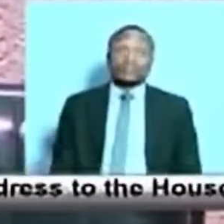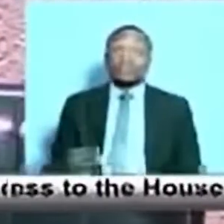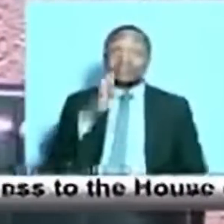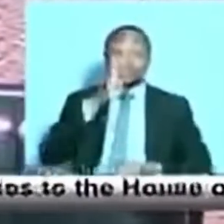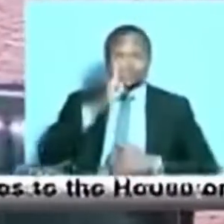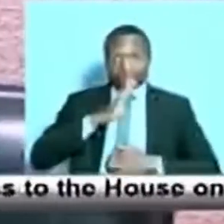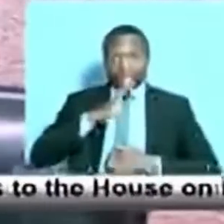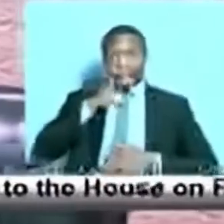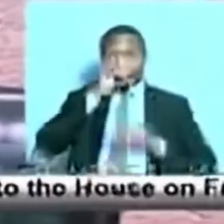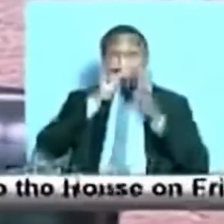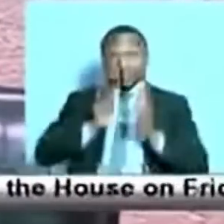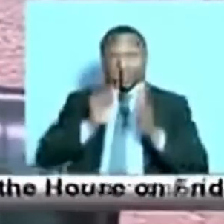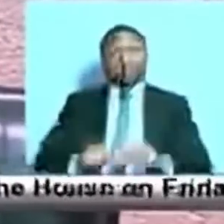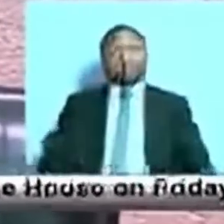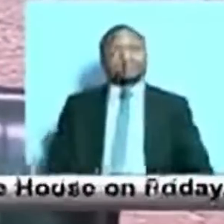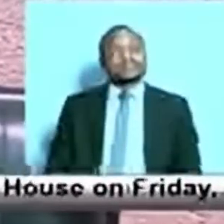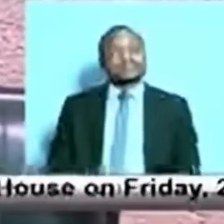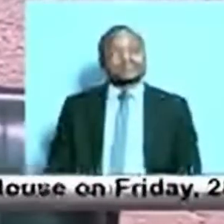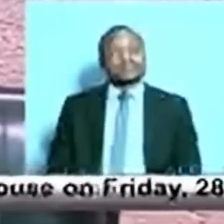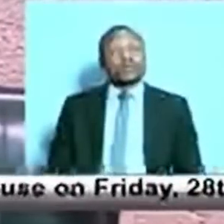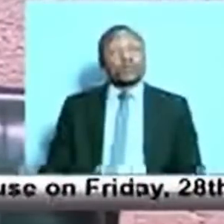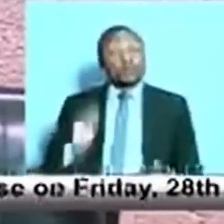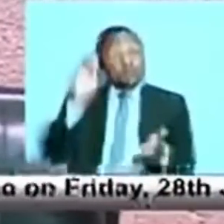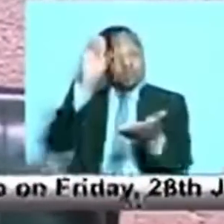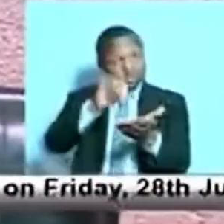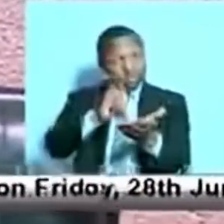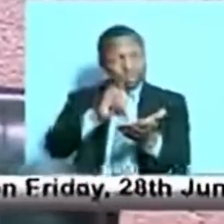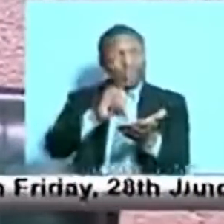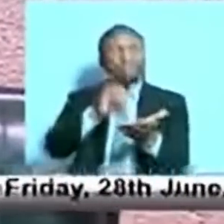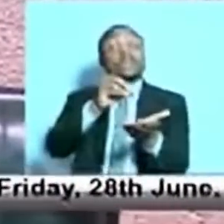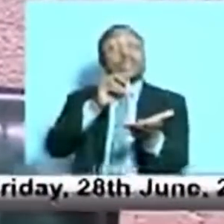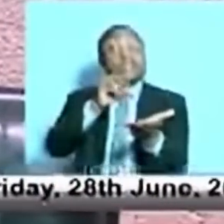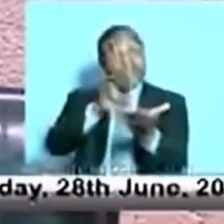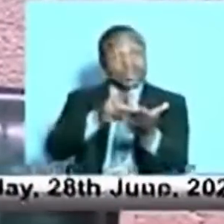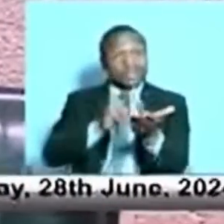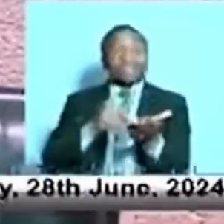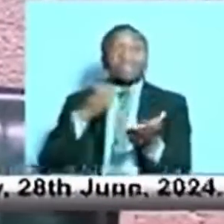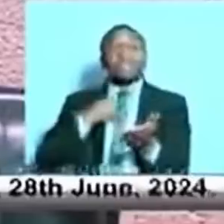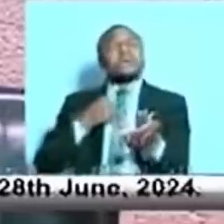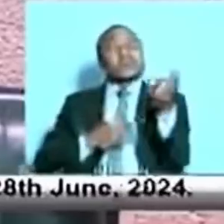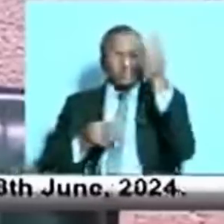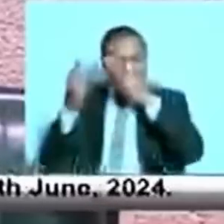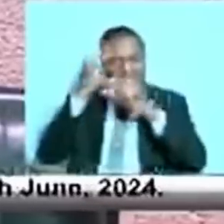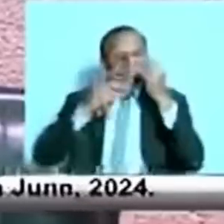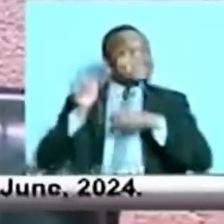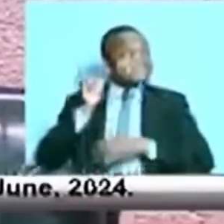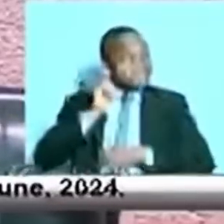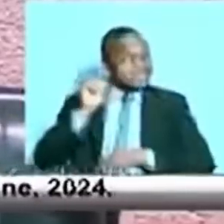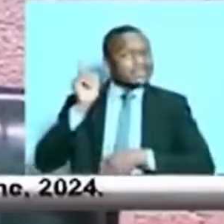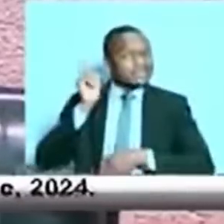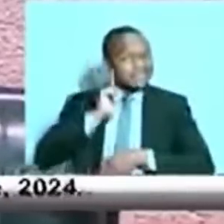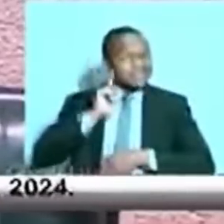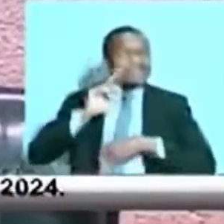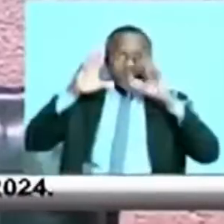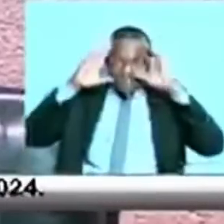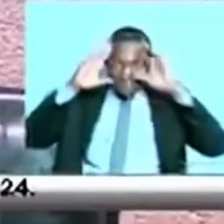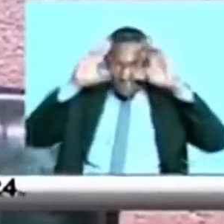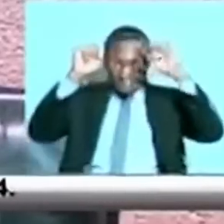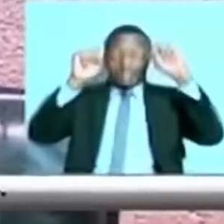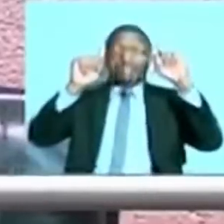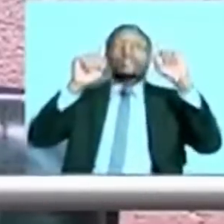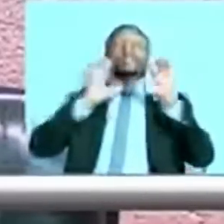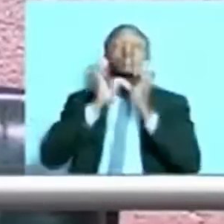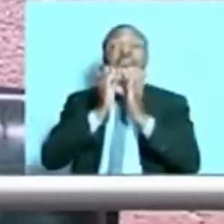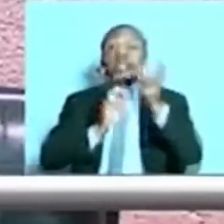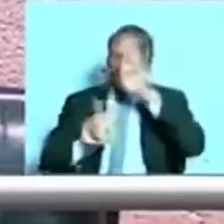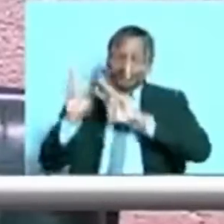Madam Speaker, I should put it on record that I was very worried when I heard that the President of Mozambique is